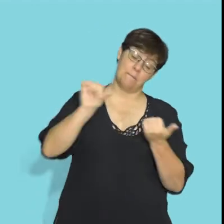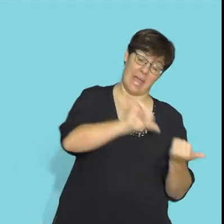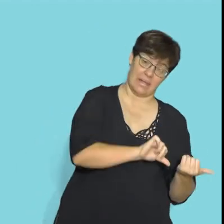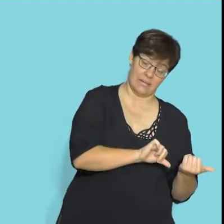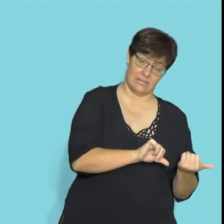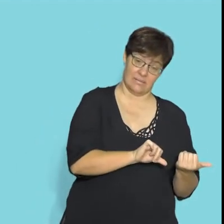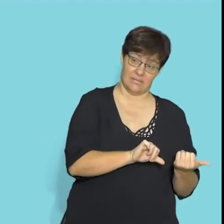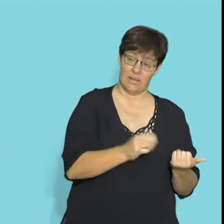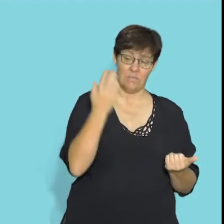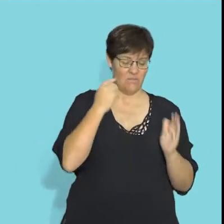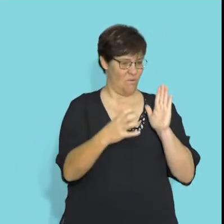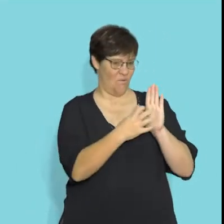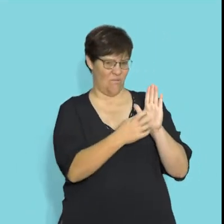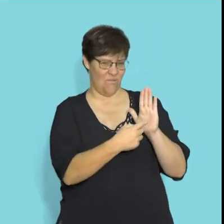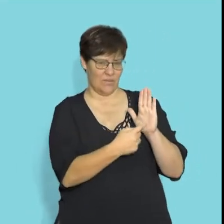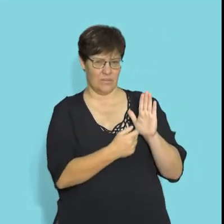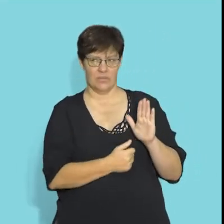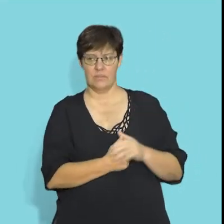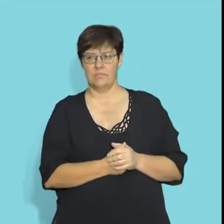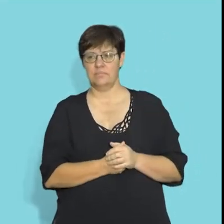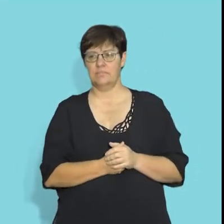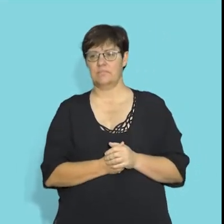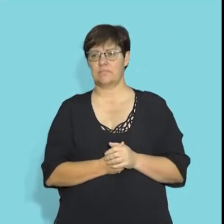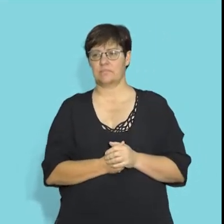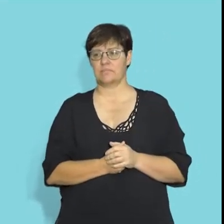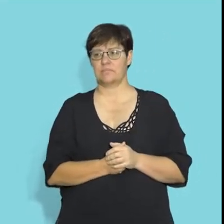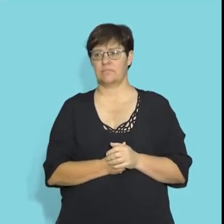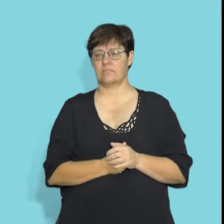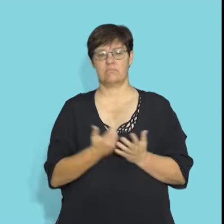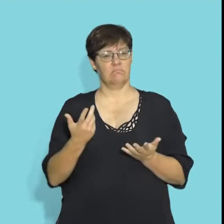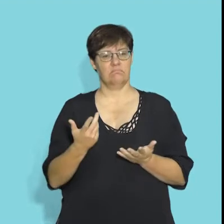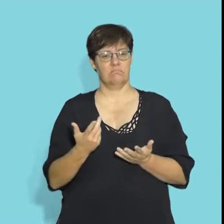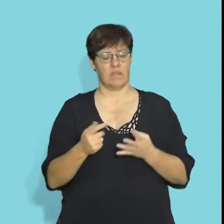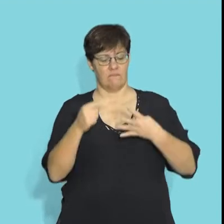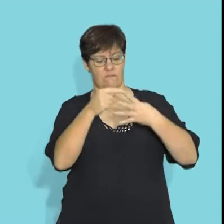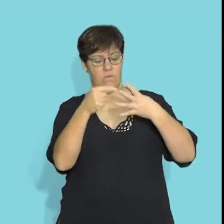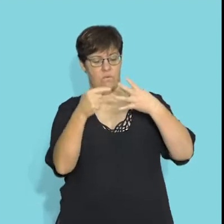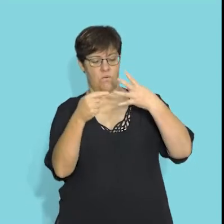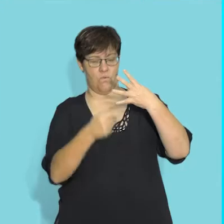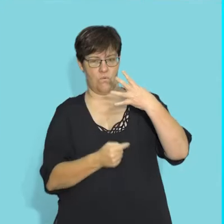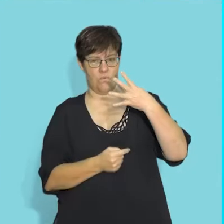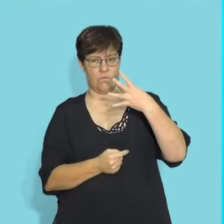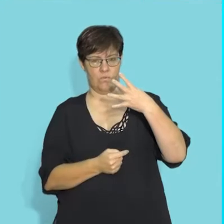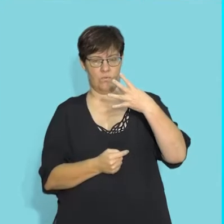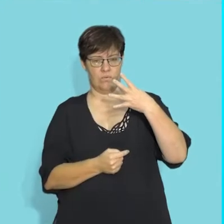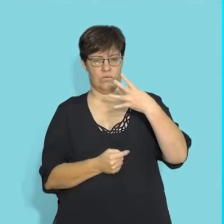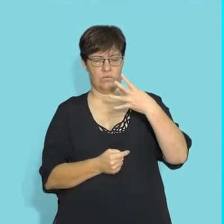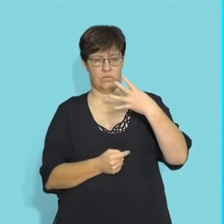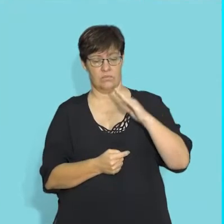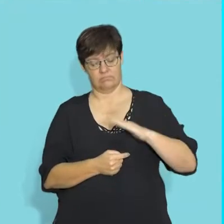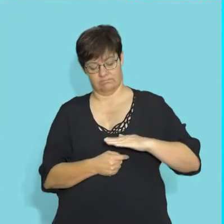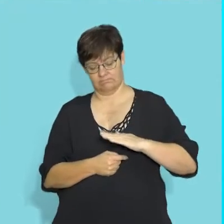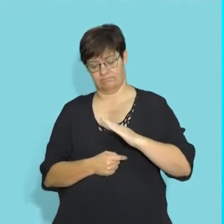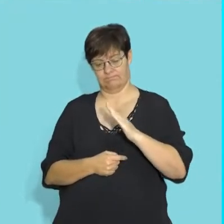back to the previous sketch, and I just want to quickly talk about this, is here we had 4 lines, each with